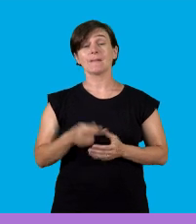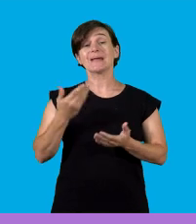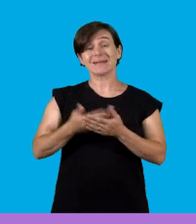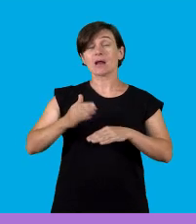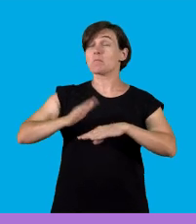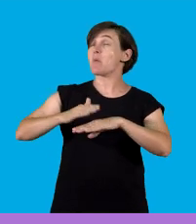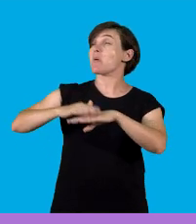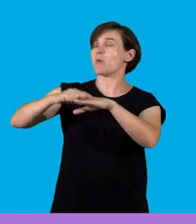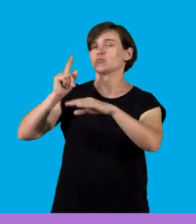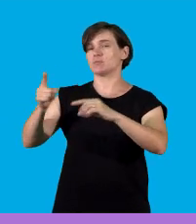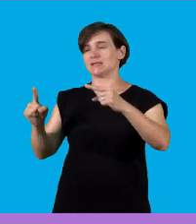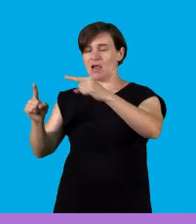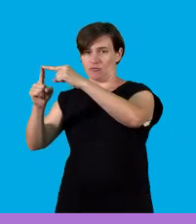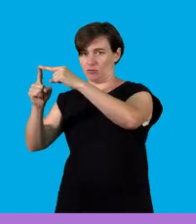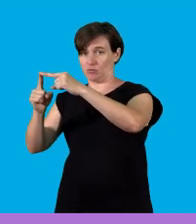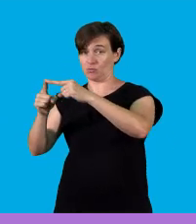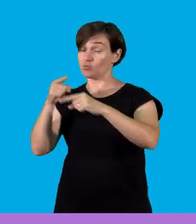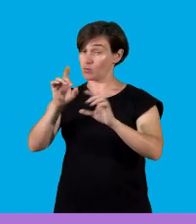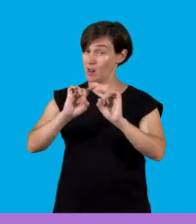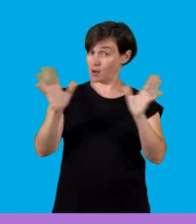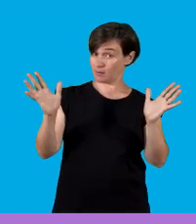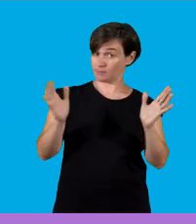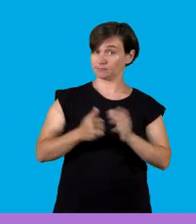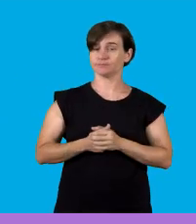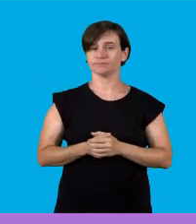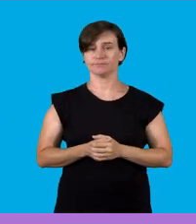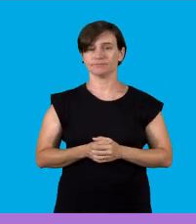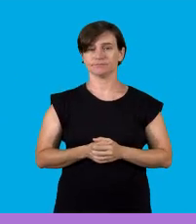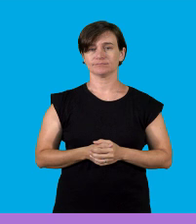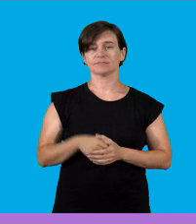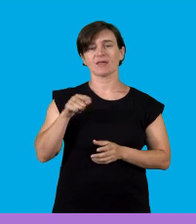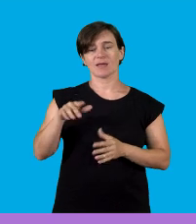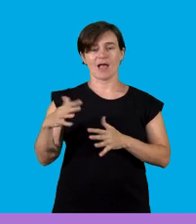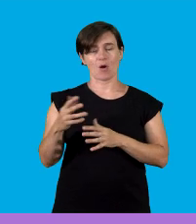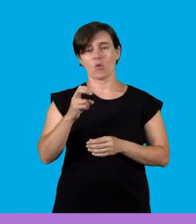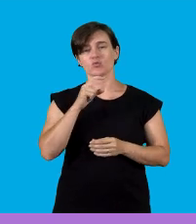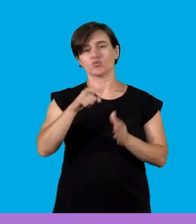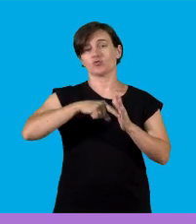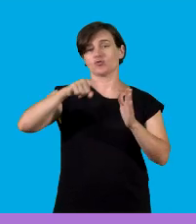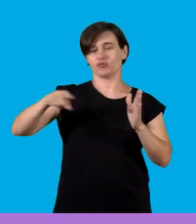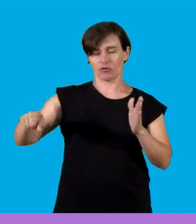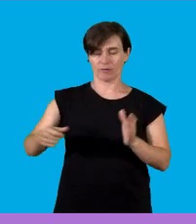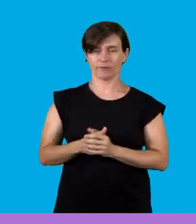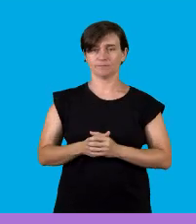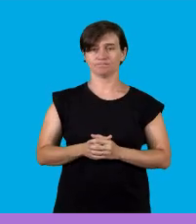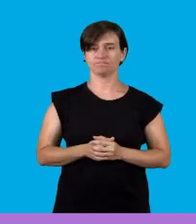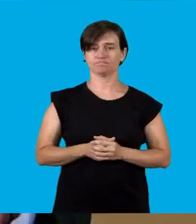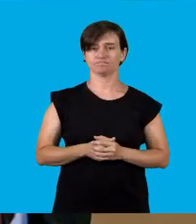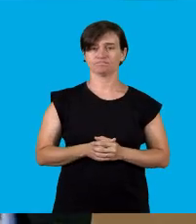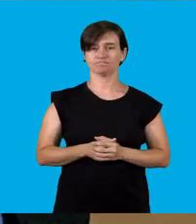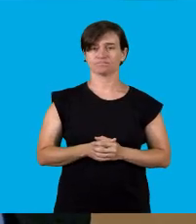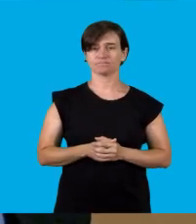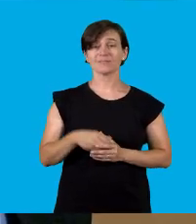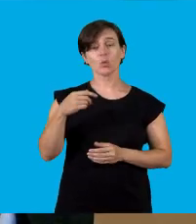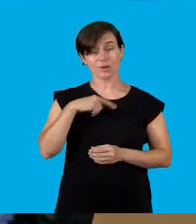and I'll indicate because it can have more values to that. Guys, are we clear on that? Okay, so there's my graph, South African rand